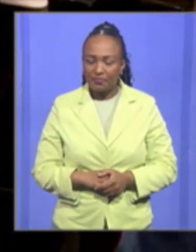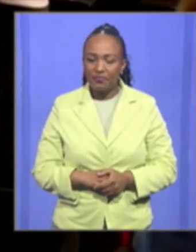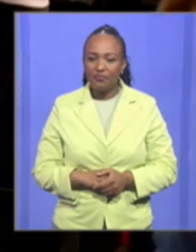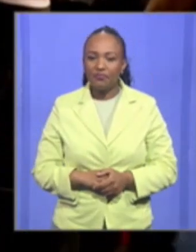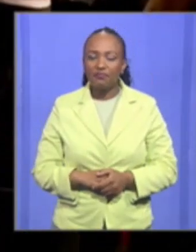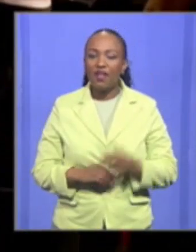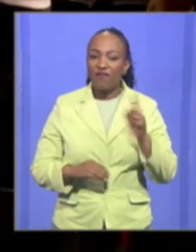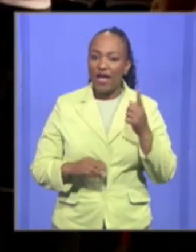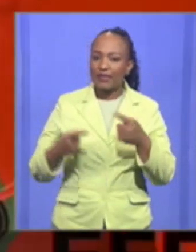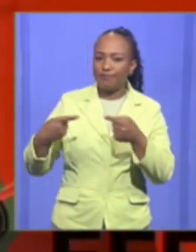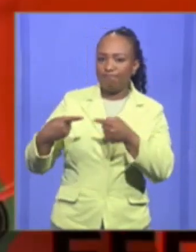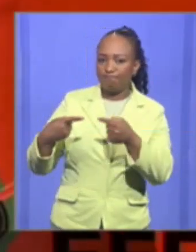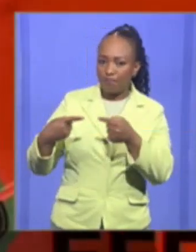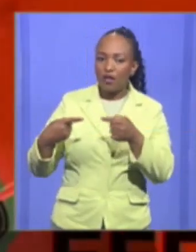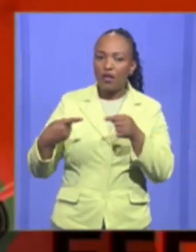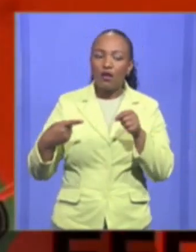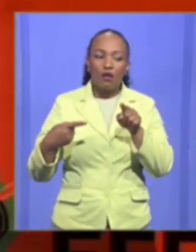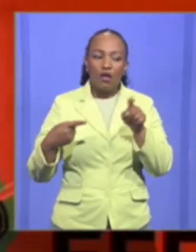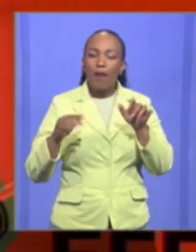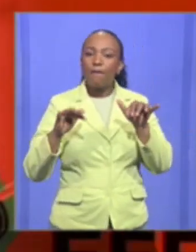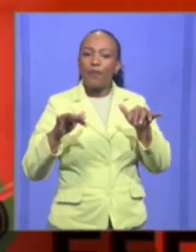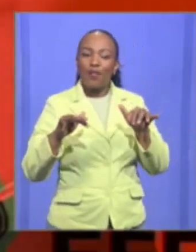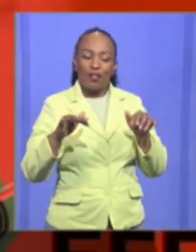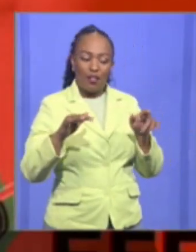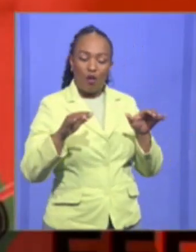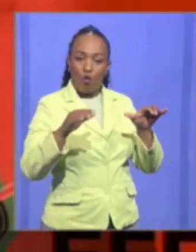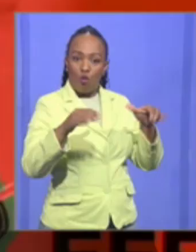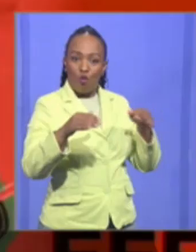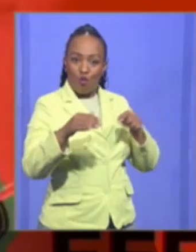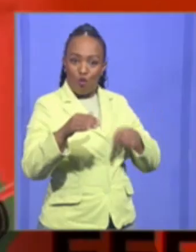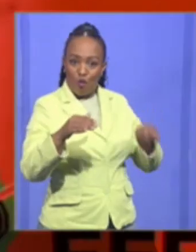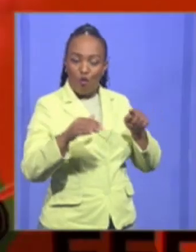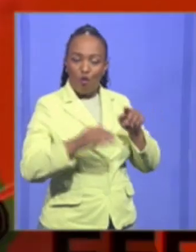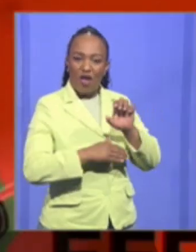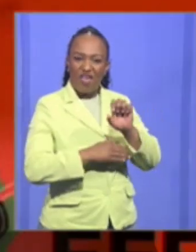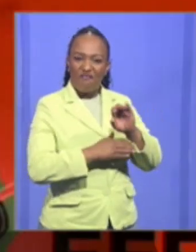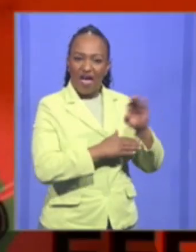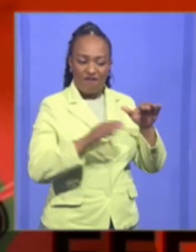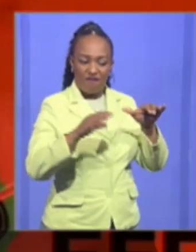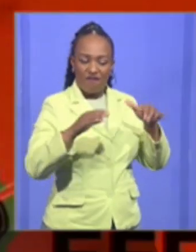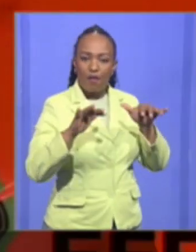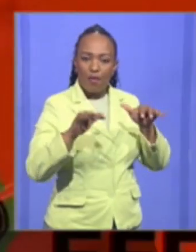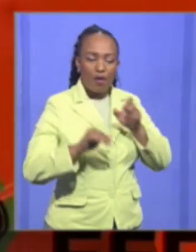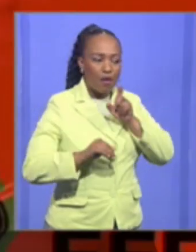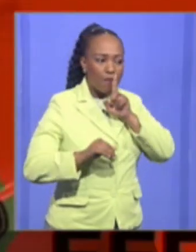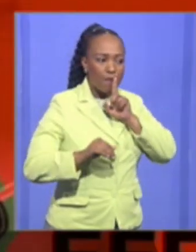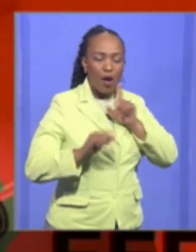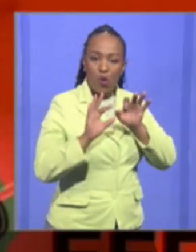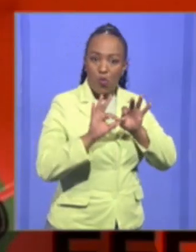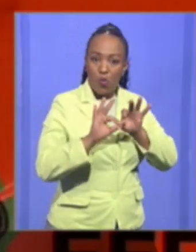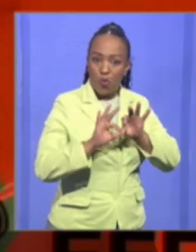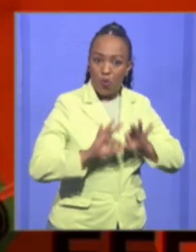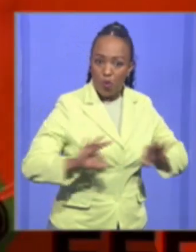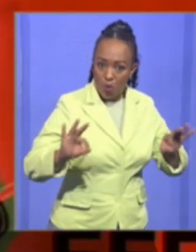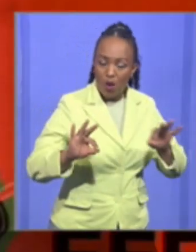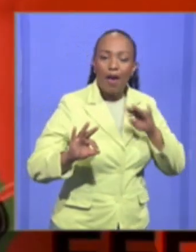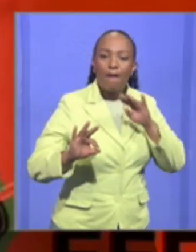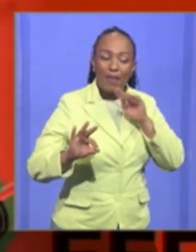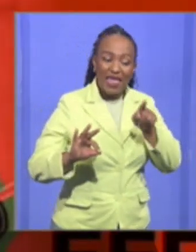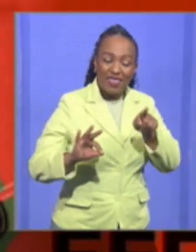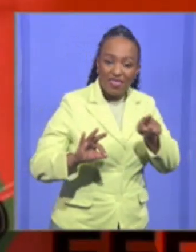Those who choose to be silent during the attack of the EFF, we must know them for being the silent